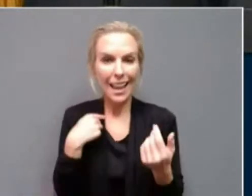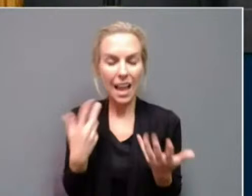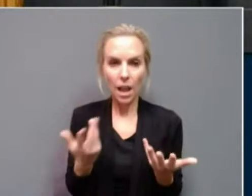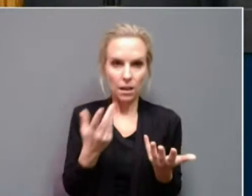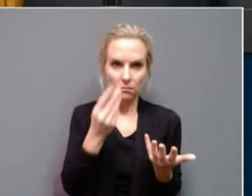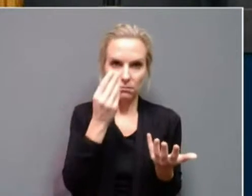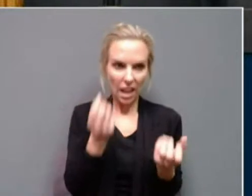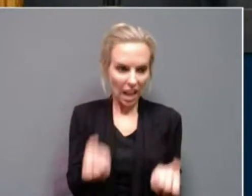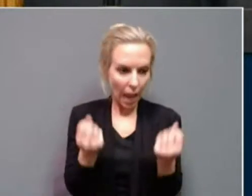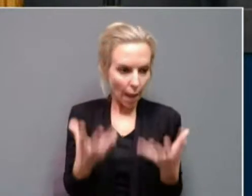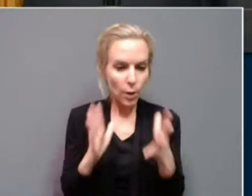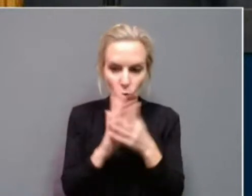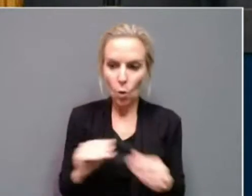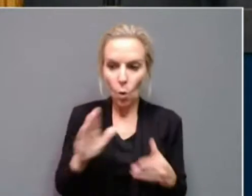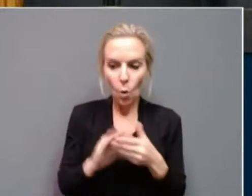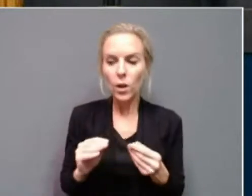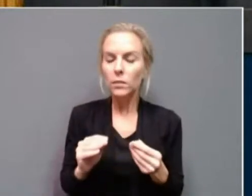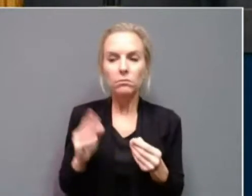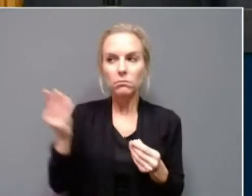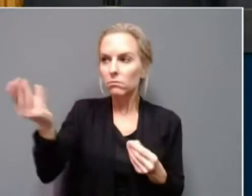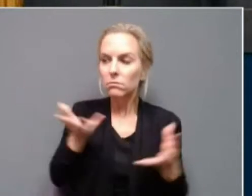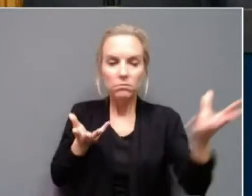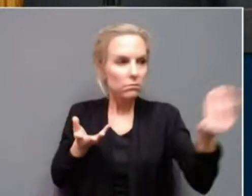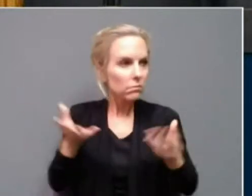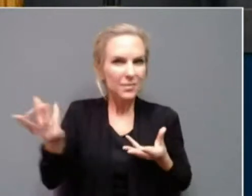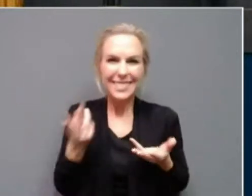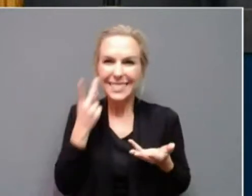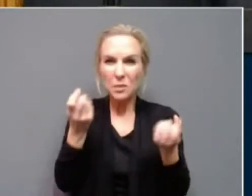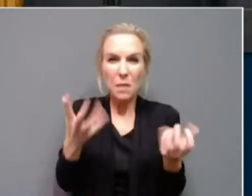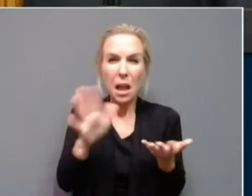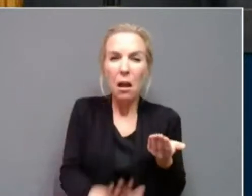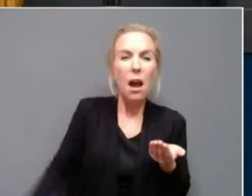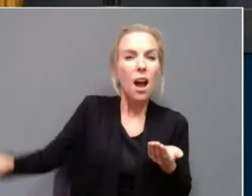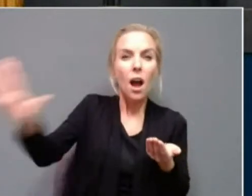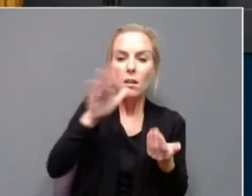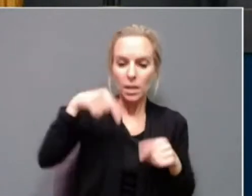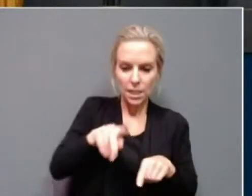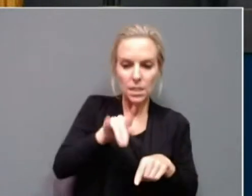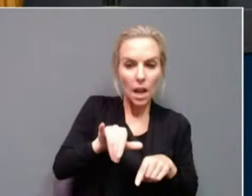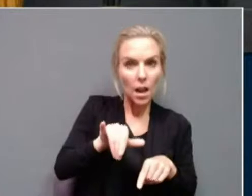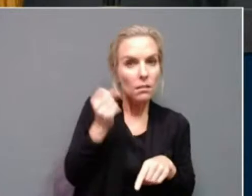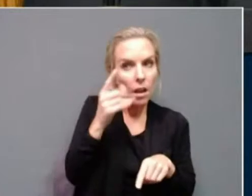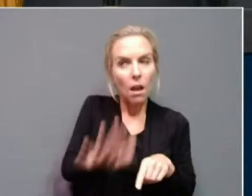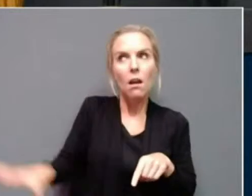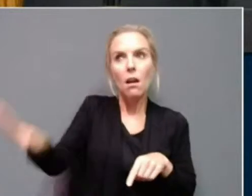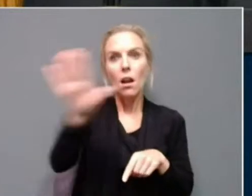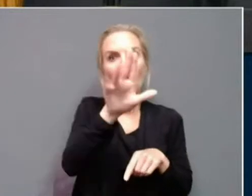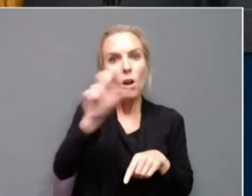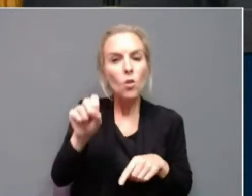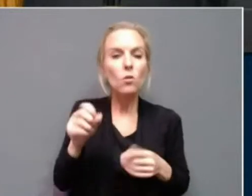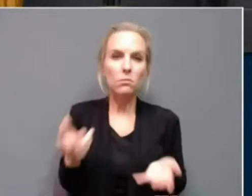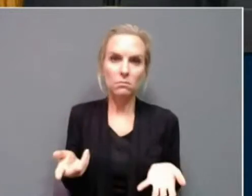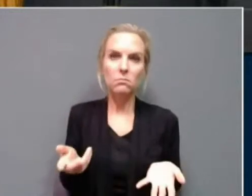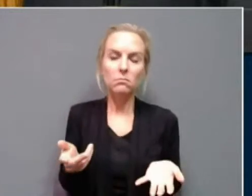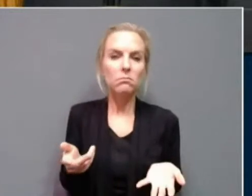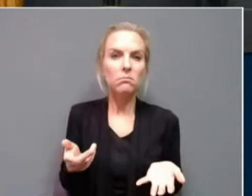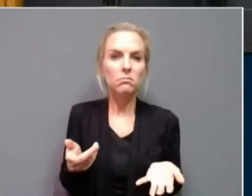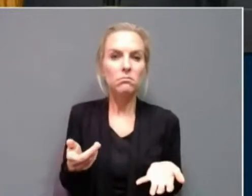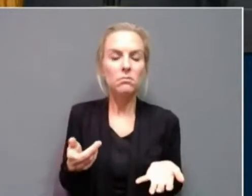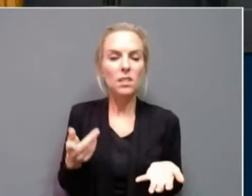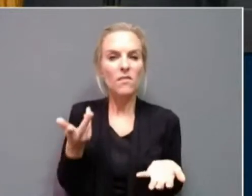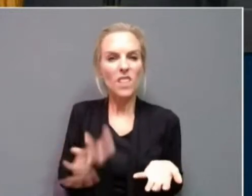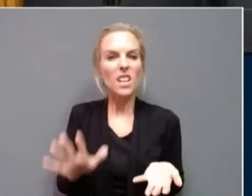Kentucky and we see across the country where as they're about to intubate that person, and I think they know when they see that